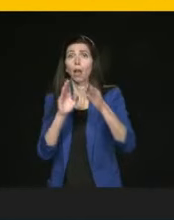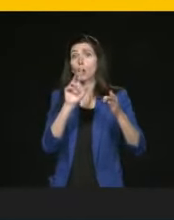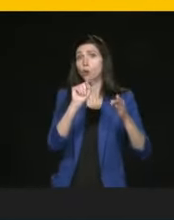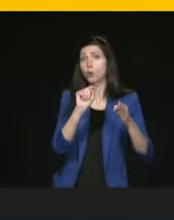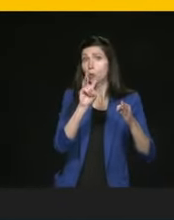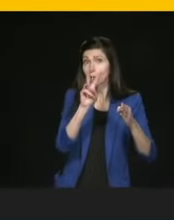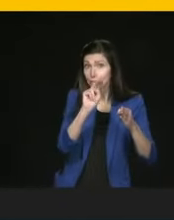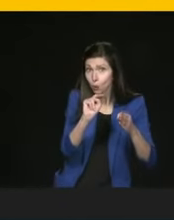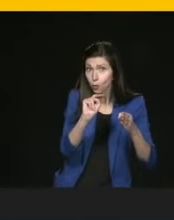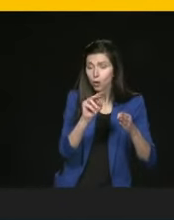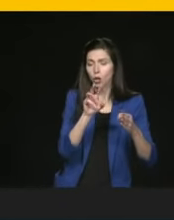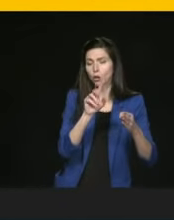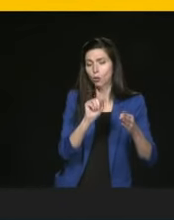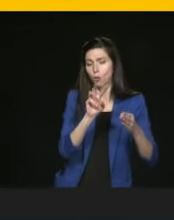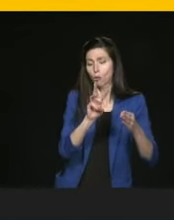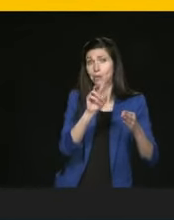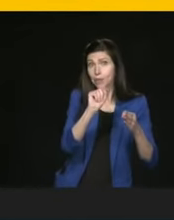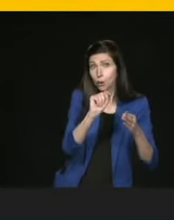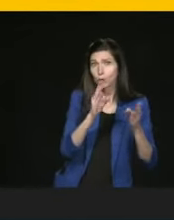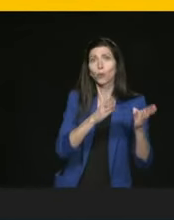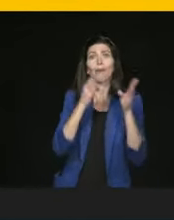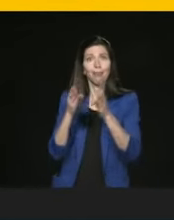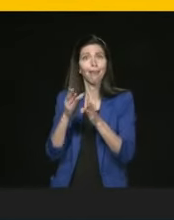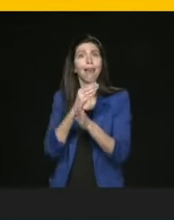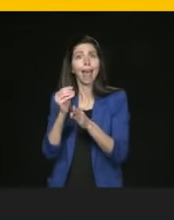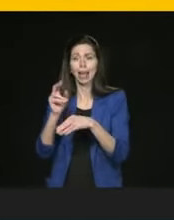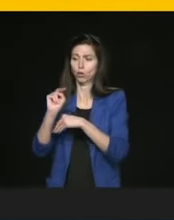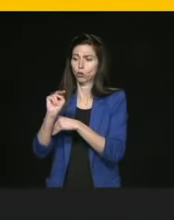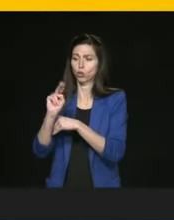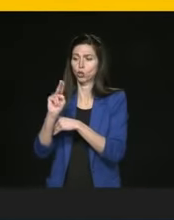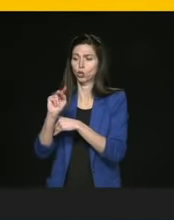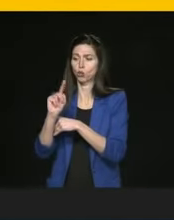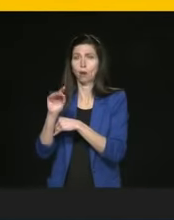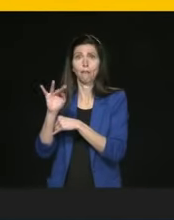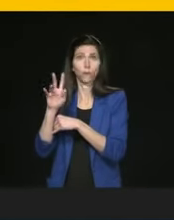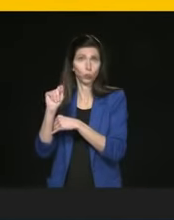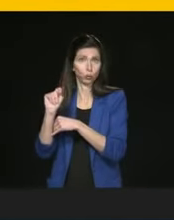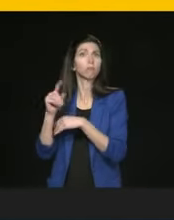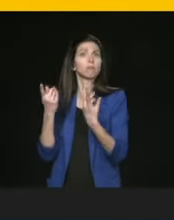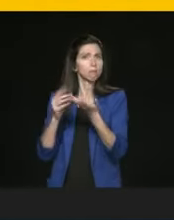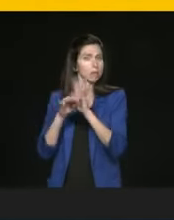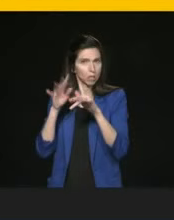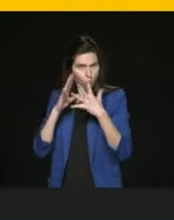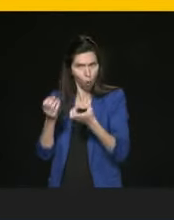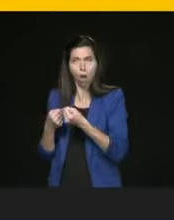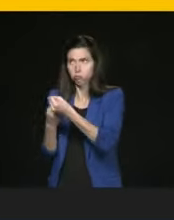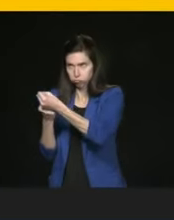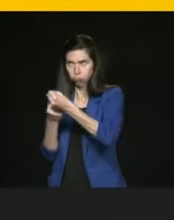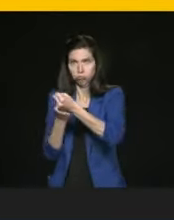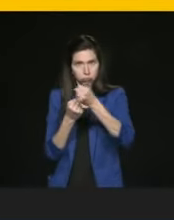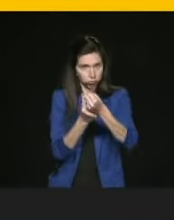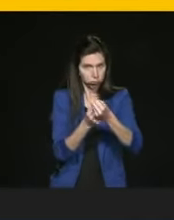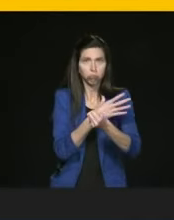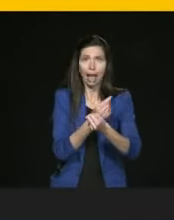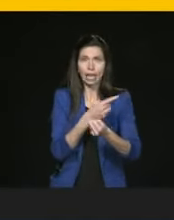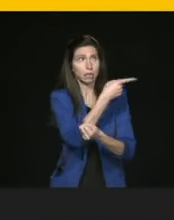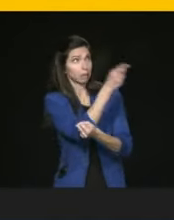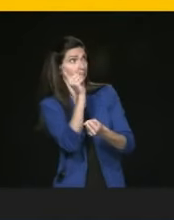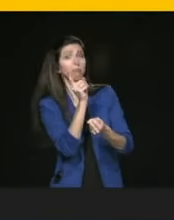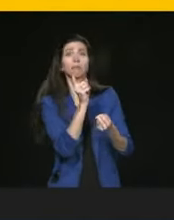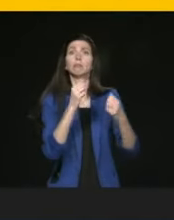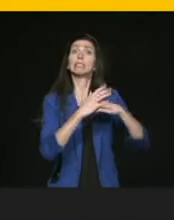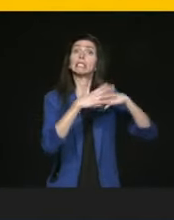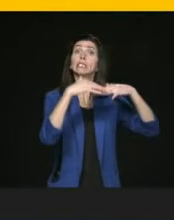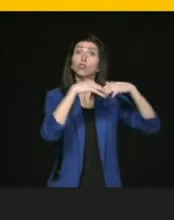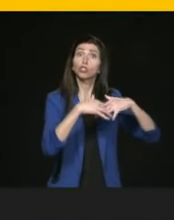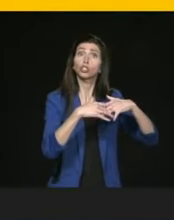of the virus based on their needs and priorities. We will continue to work with our Indigenous partners everywhere in Canada to identify their needs. In